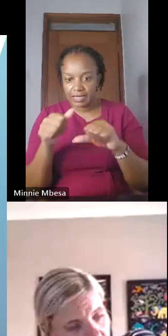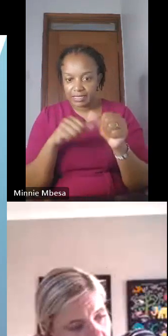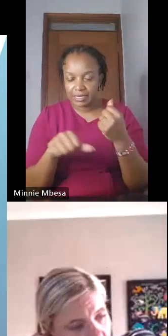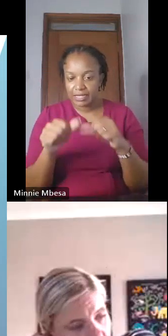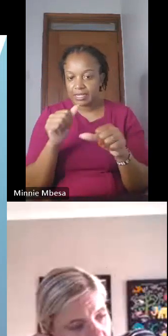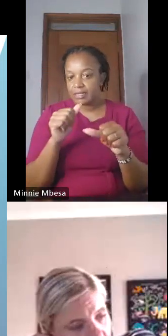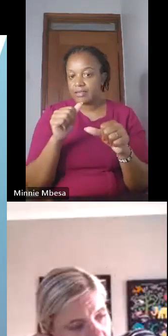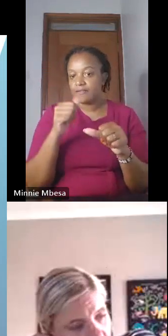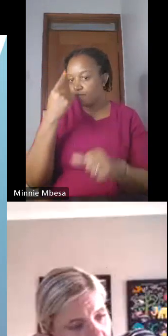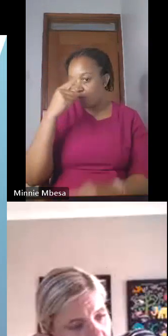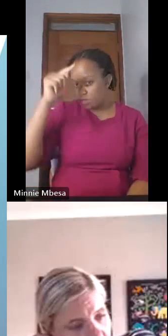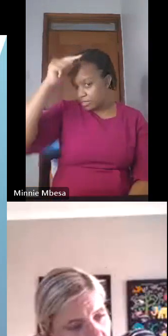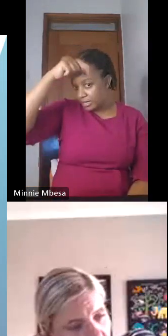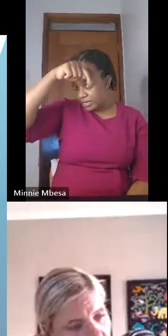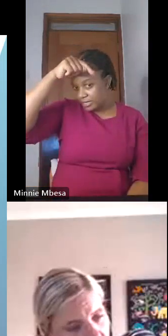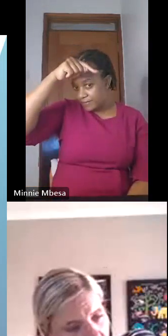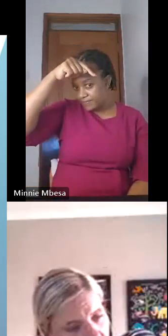I have